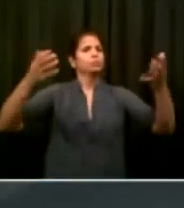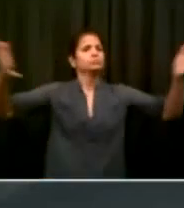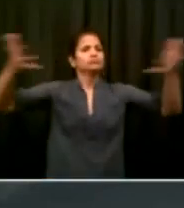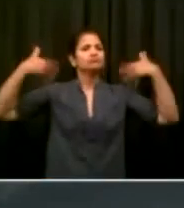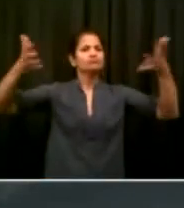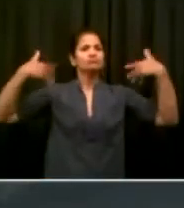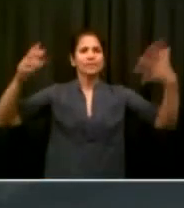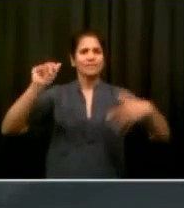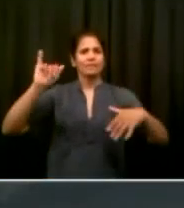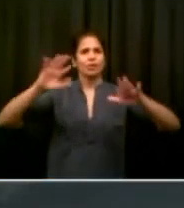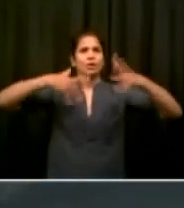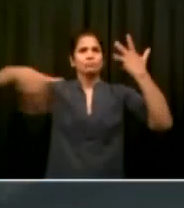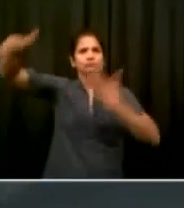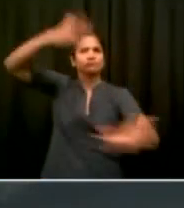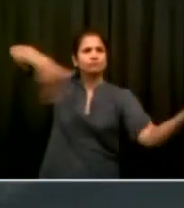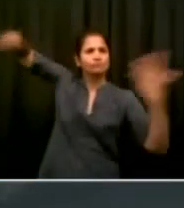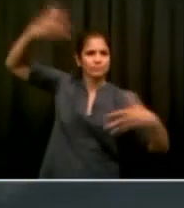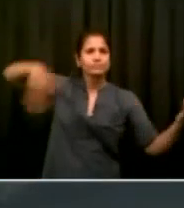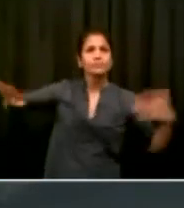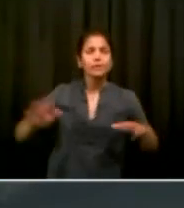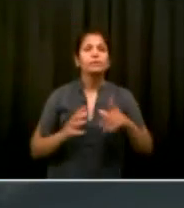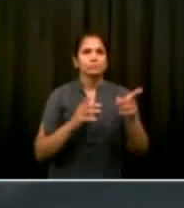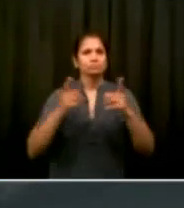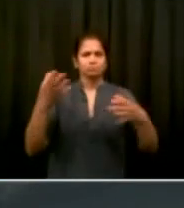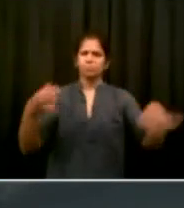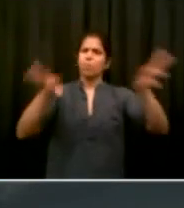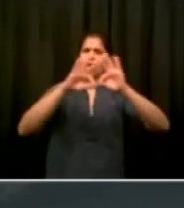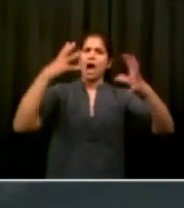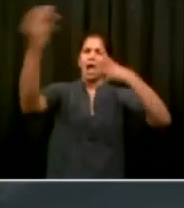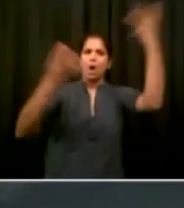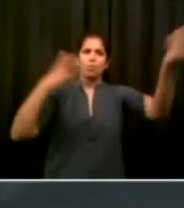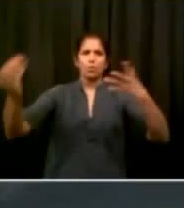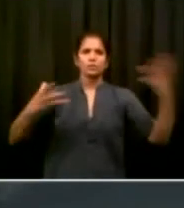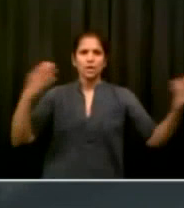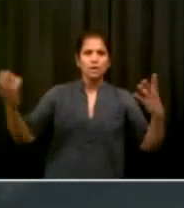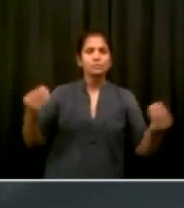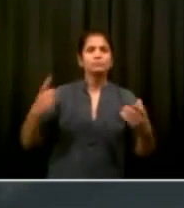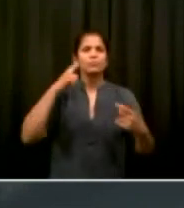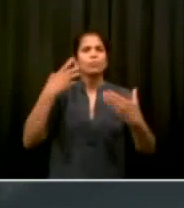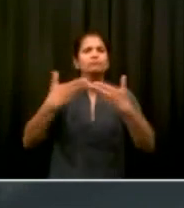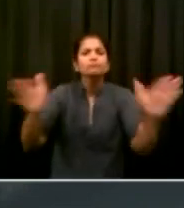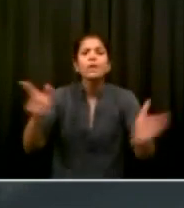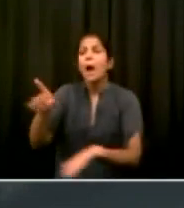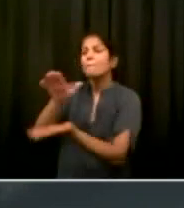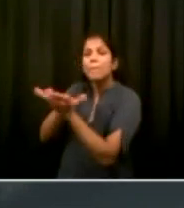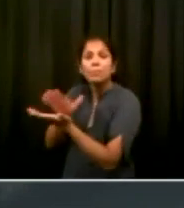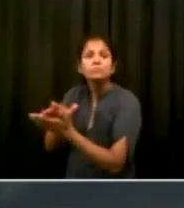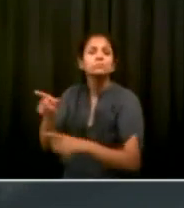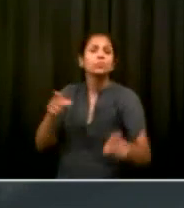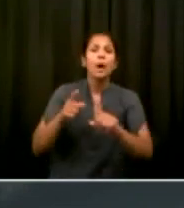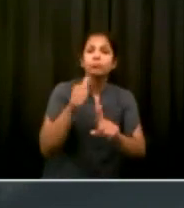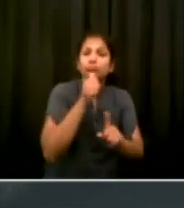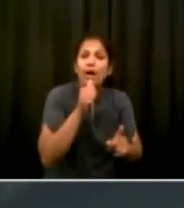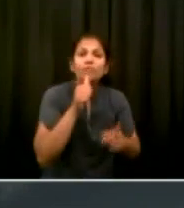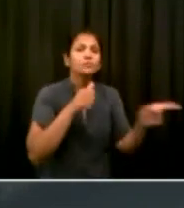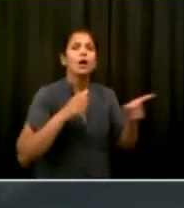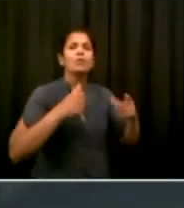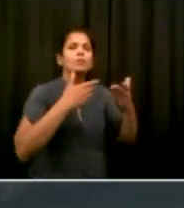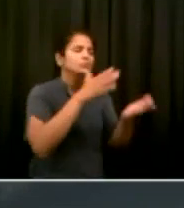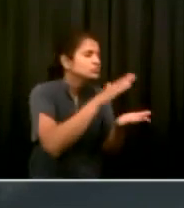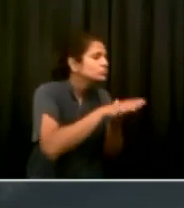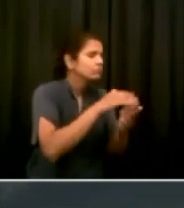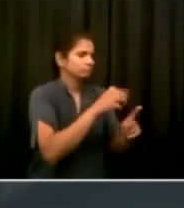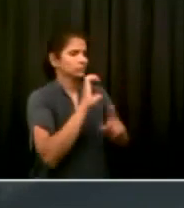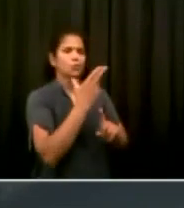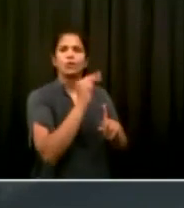Today, the mayor said you asked for outdoor learning, and he listened. Starting today, we empower our principals to determine